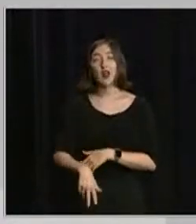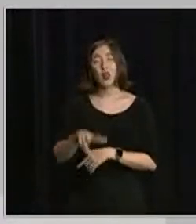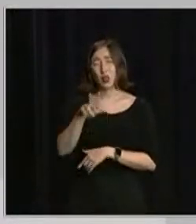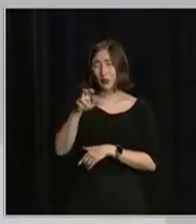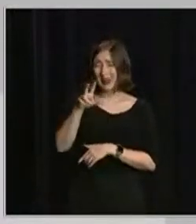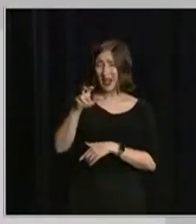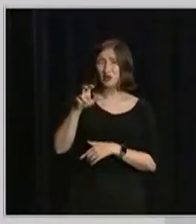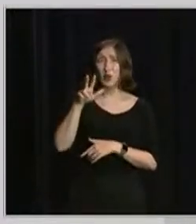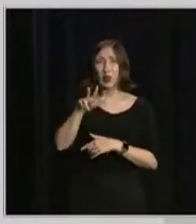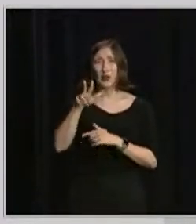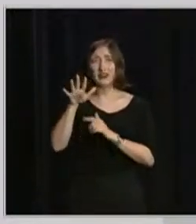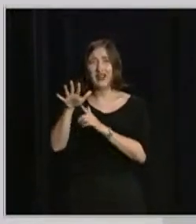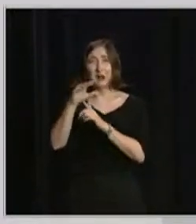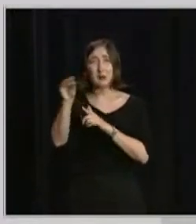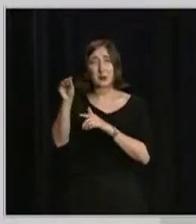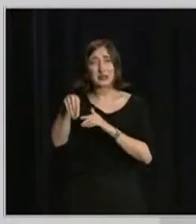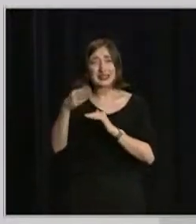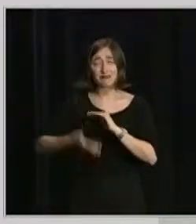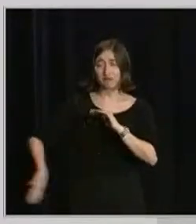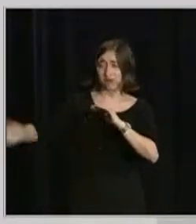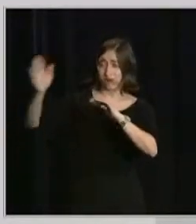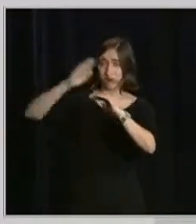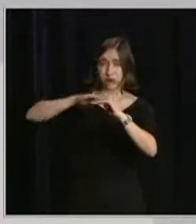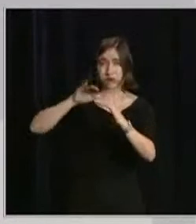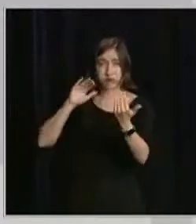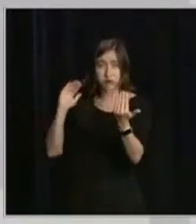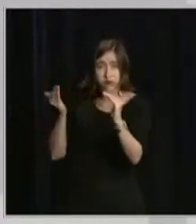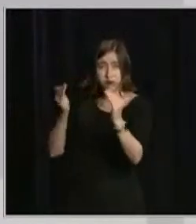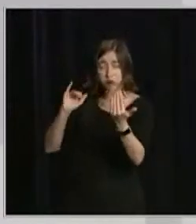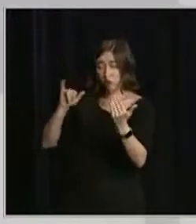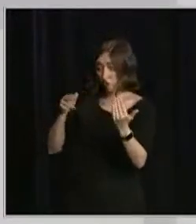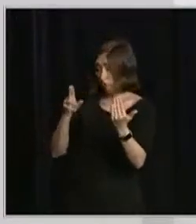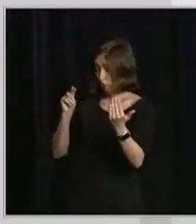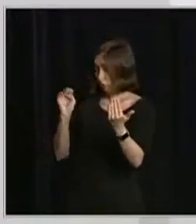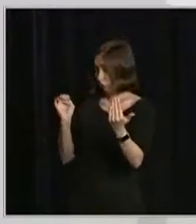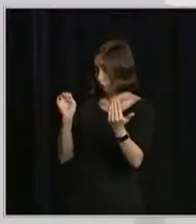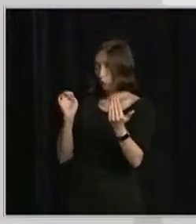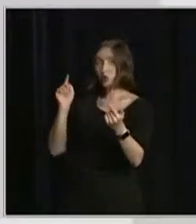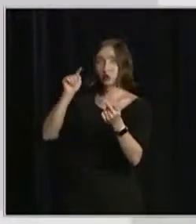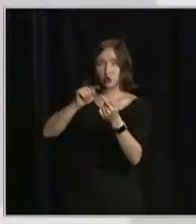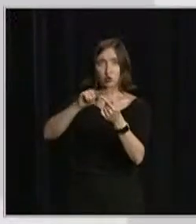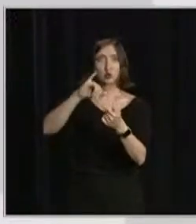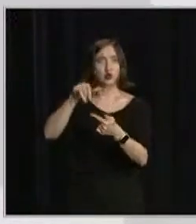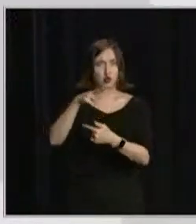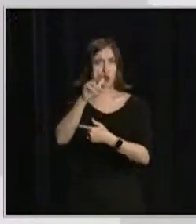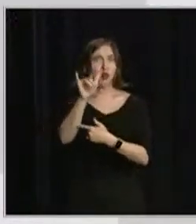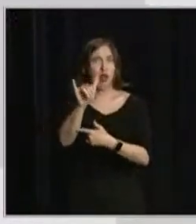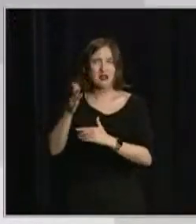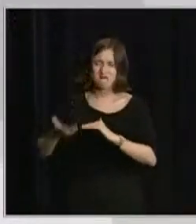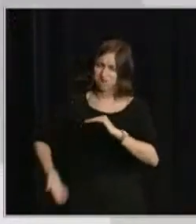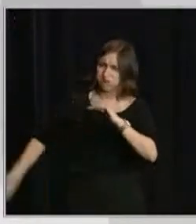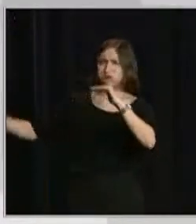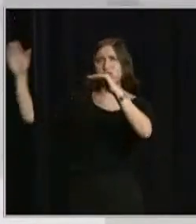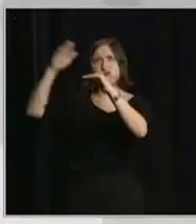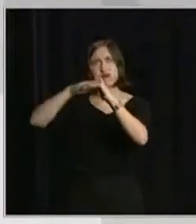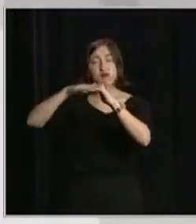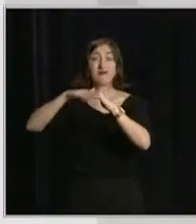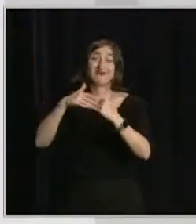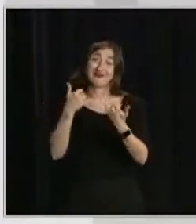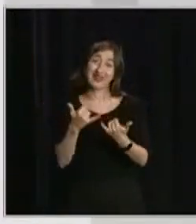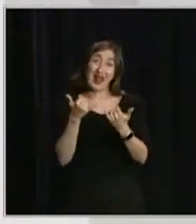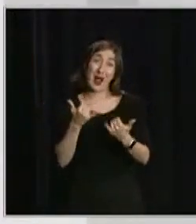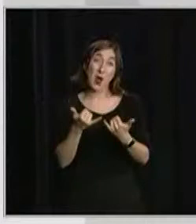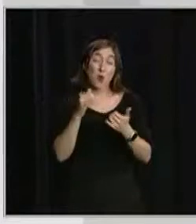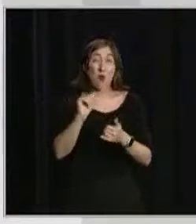June 2021 to the end of July 2021. And we know we are also facing challenges here through August as